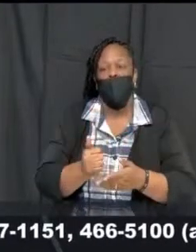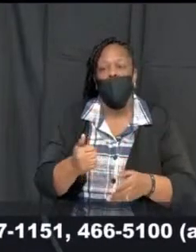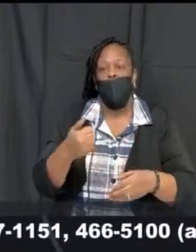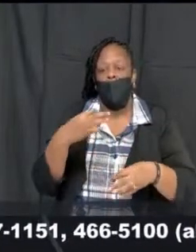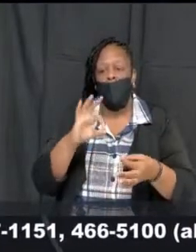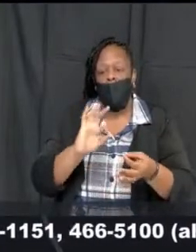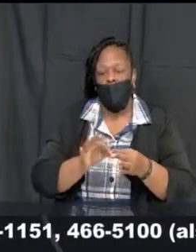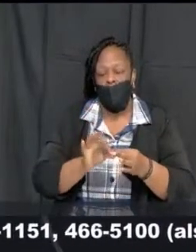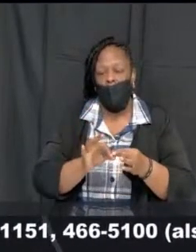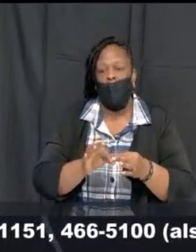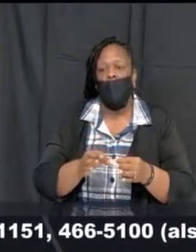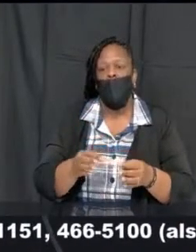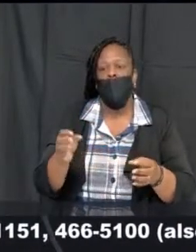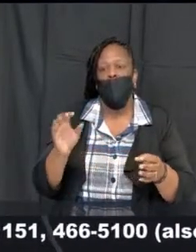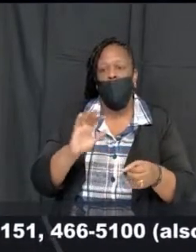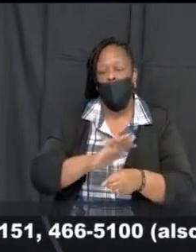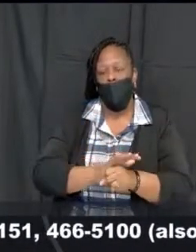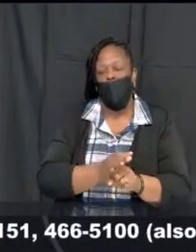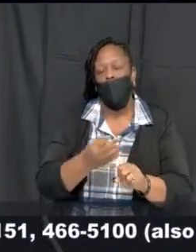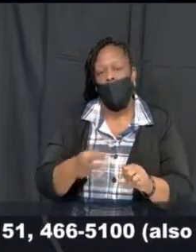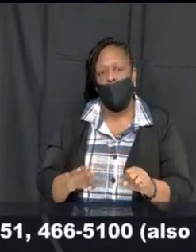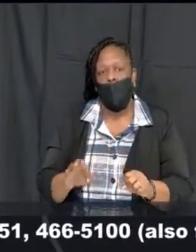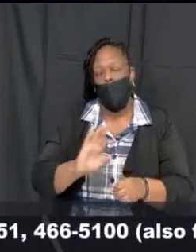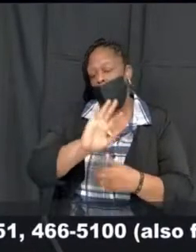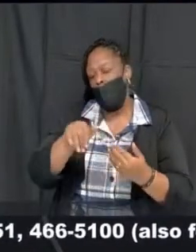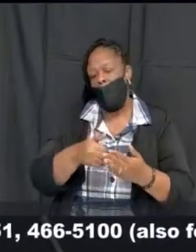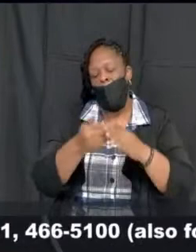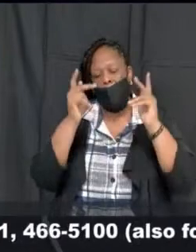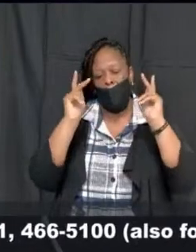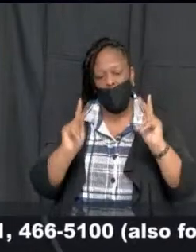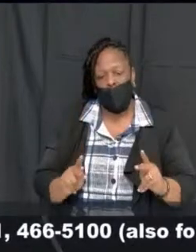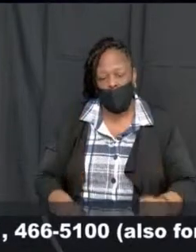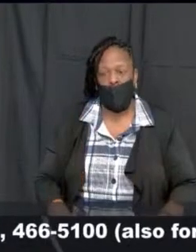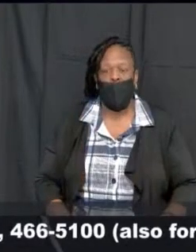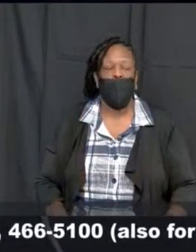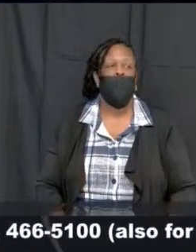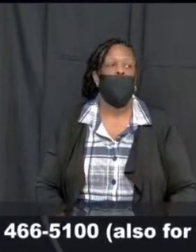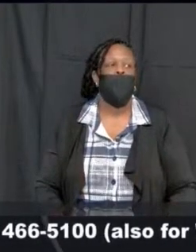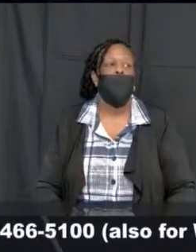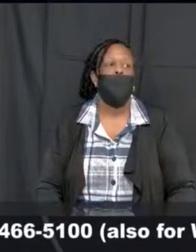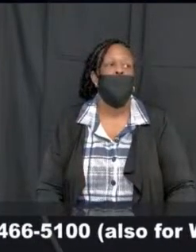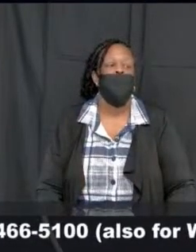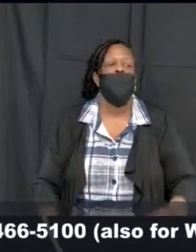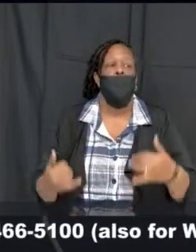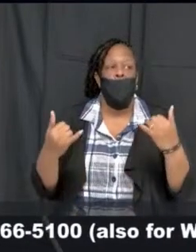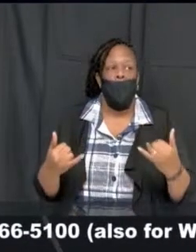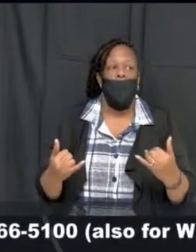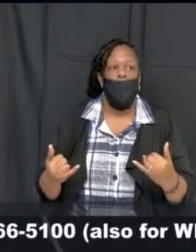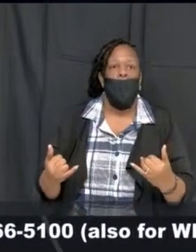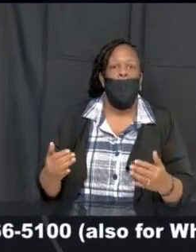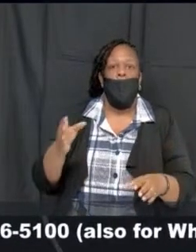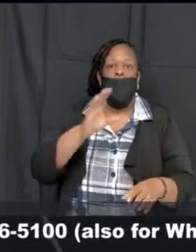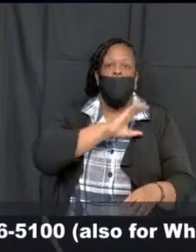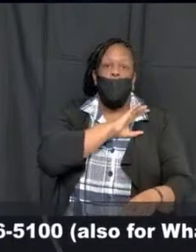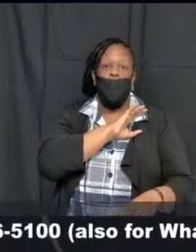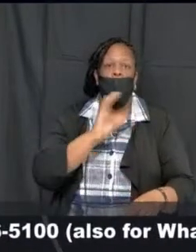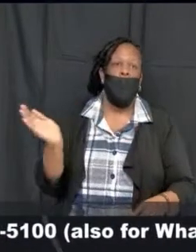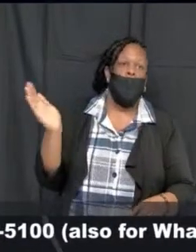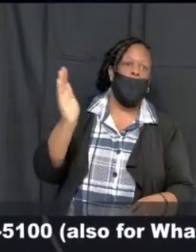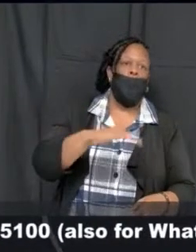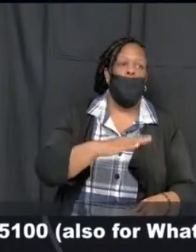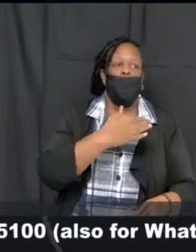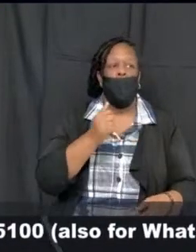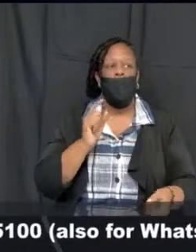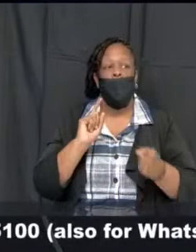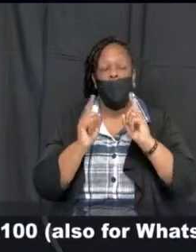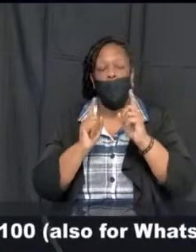it's about promoting the common good. I now invite Superintendent Cromwell Henry,